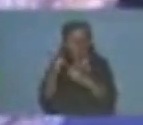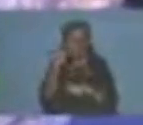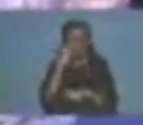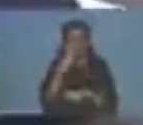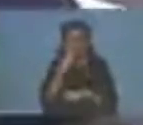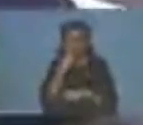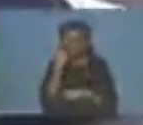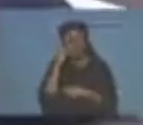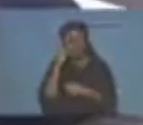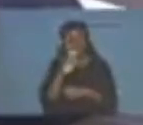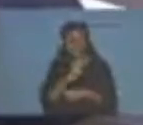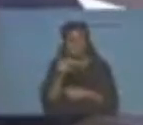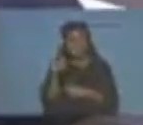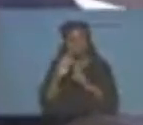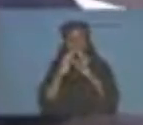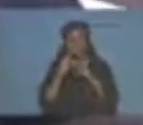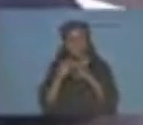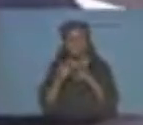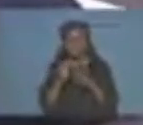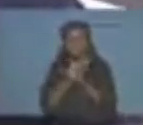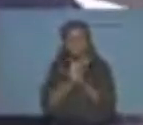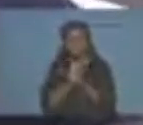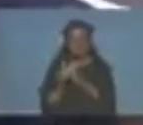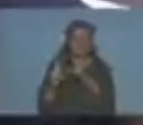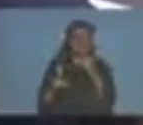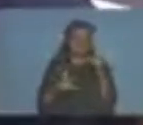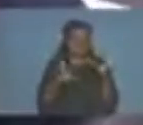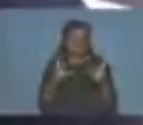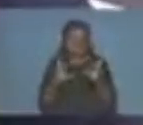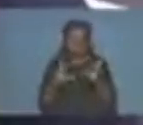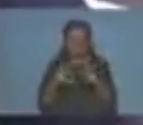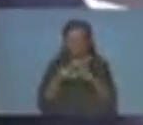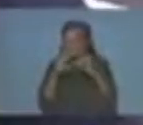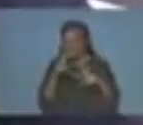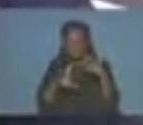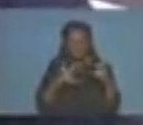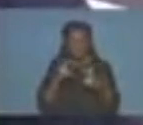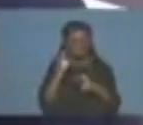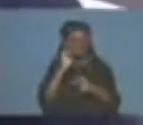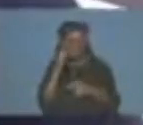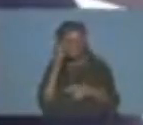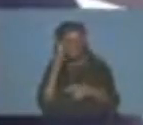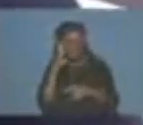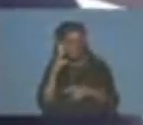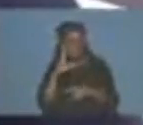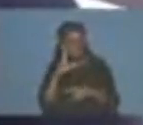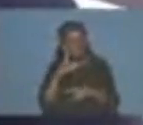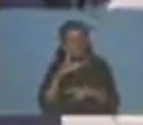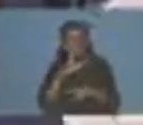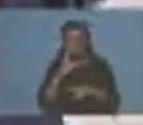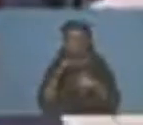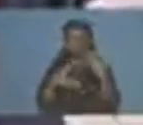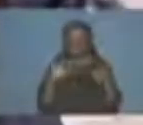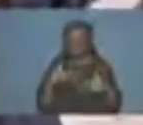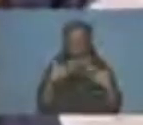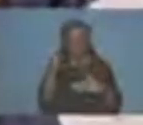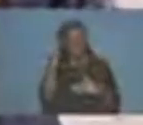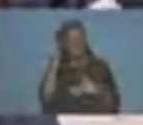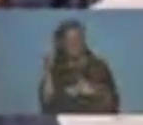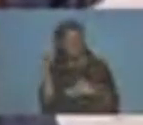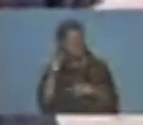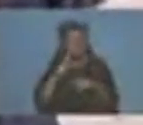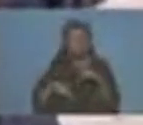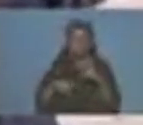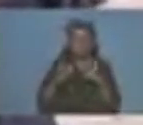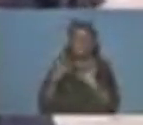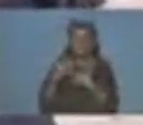TV. Dad is excited, so she would be happy, and I know she can't wait. And with that, we want